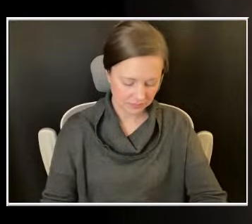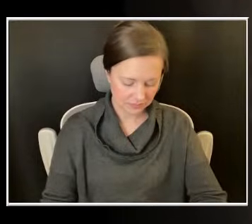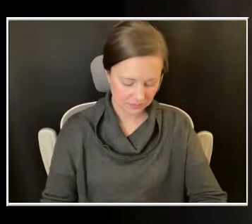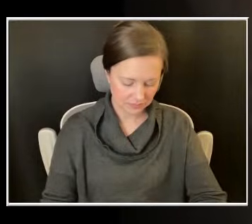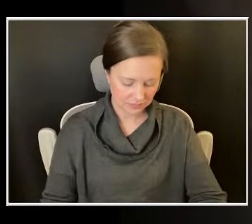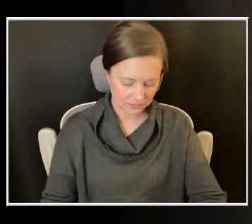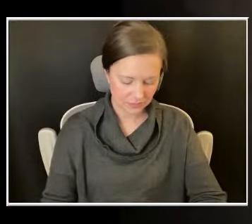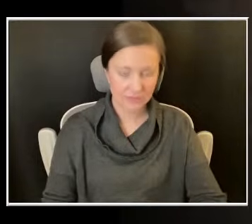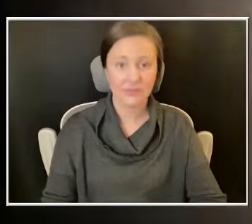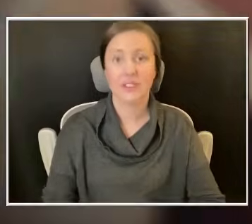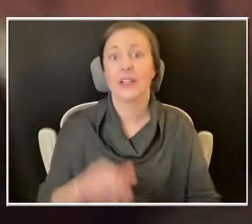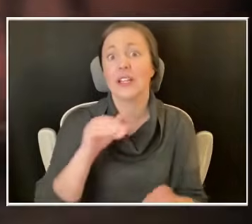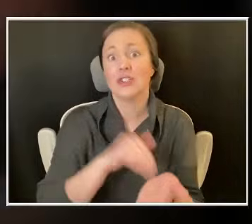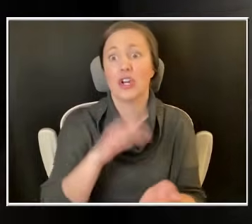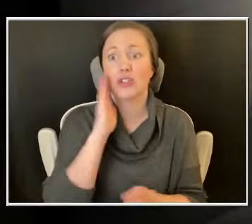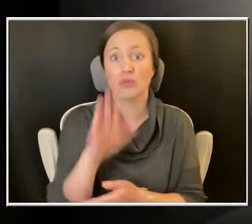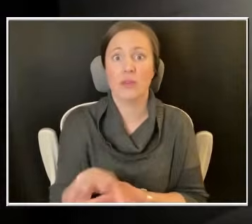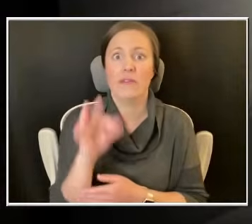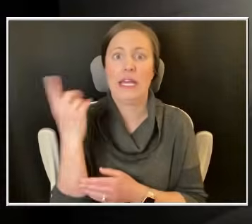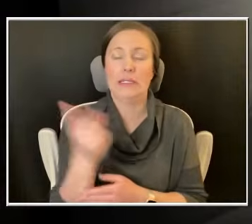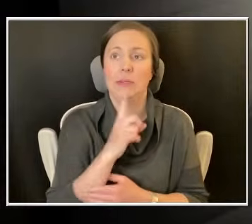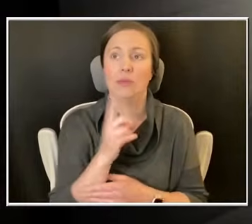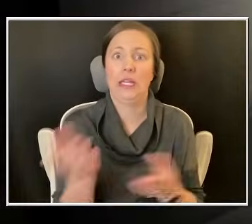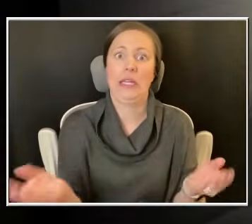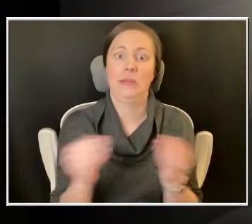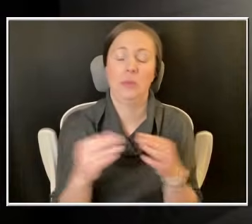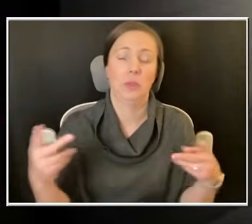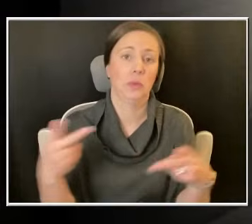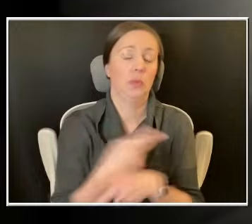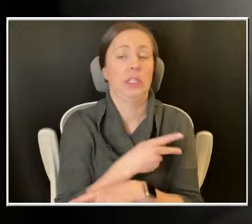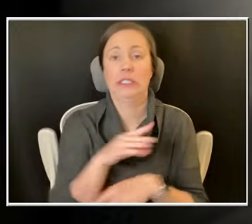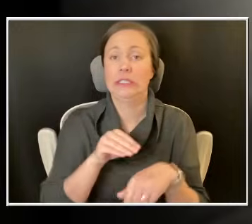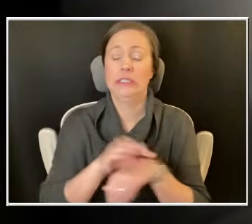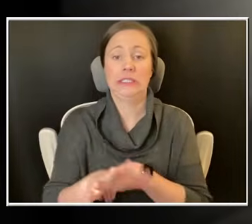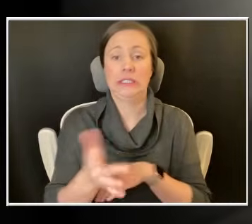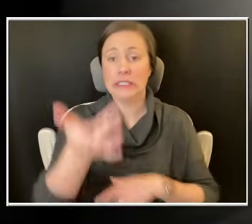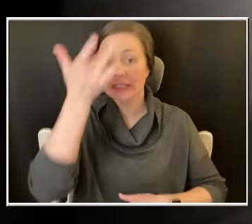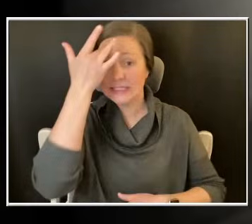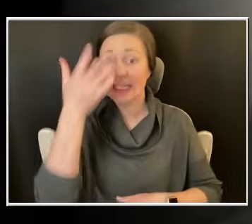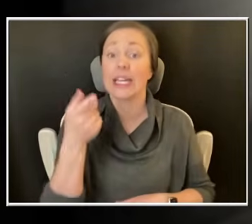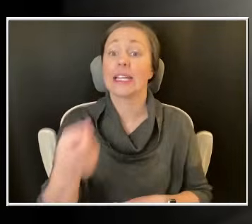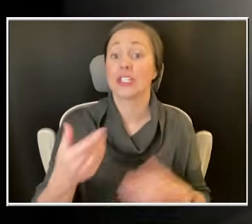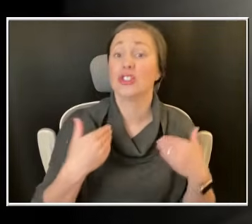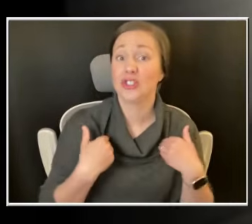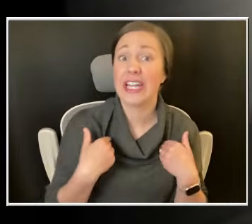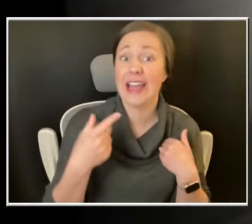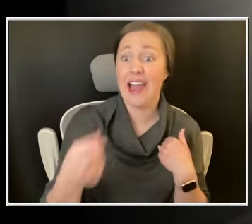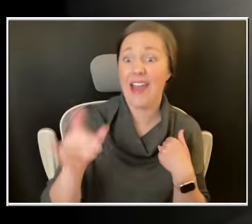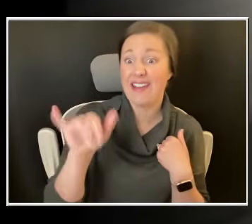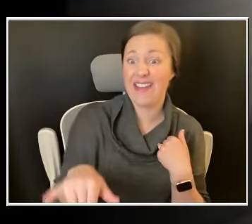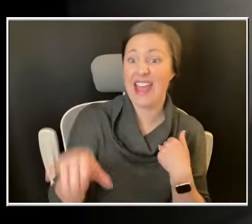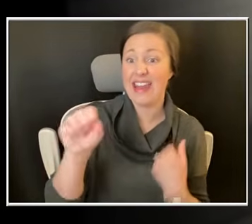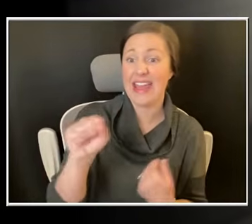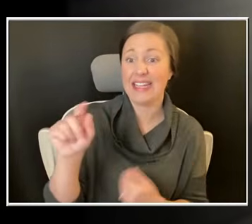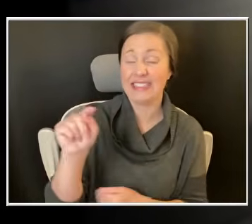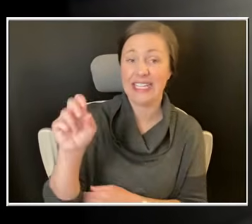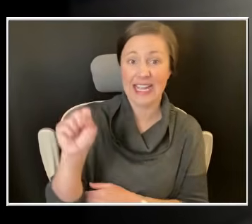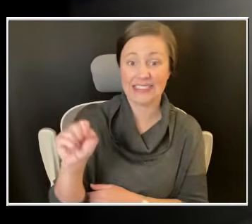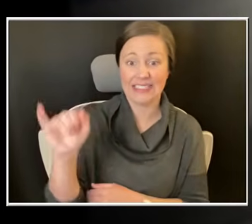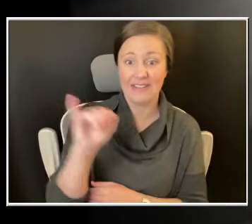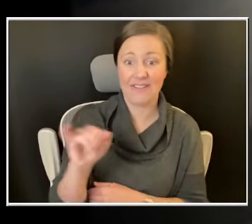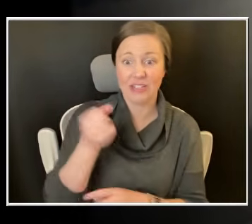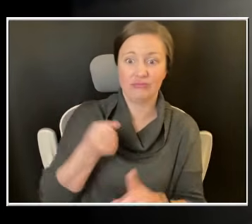sinister making her sick, a raging infection, streptococcal toxic shock syndrome brought on by strep